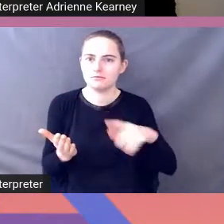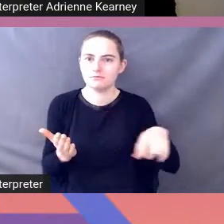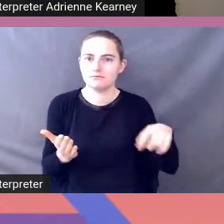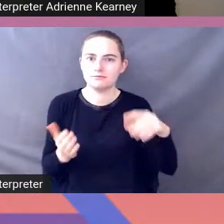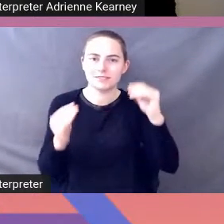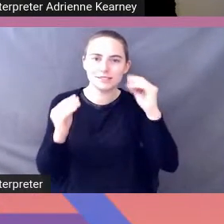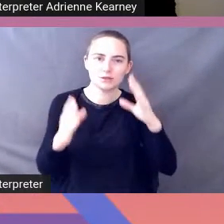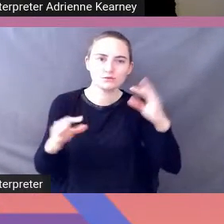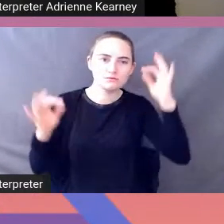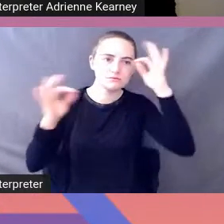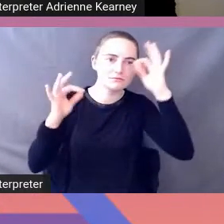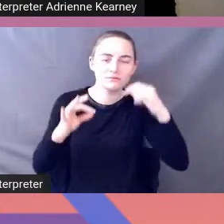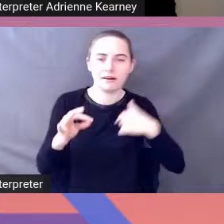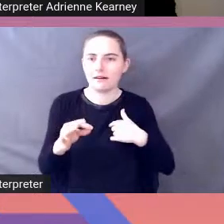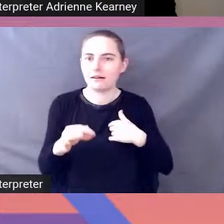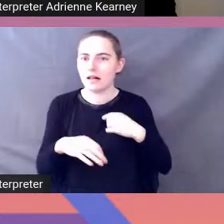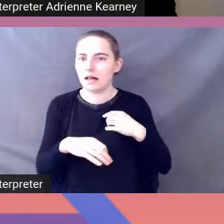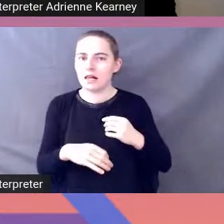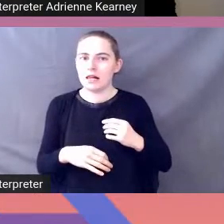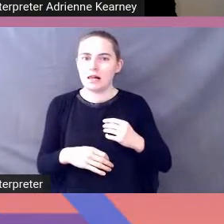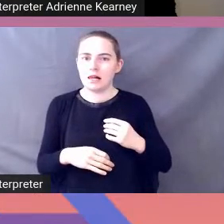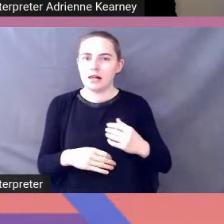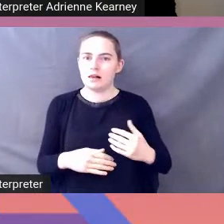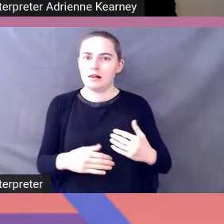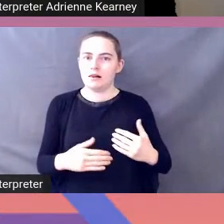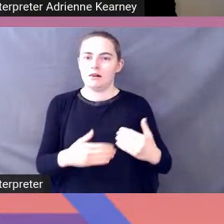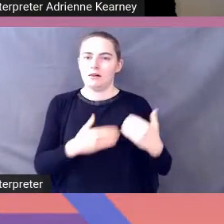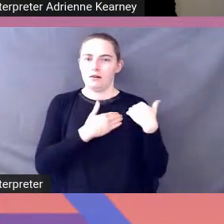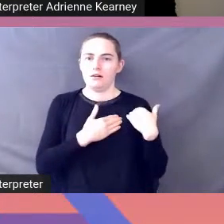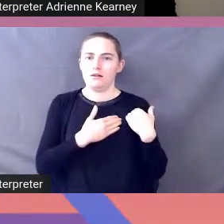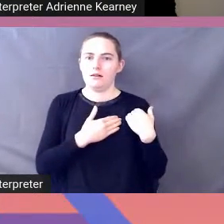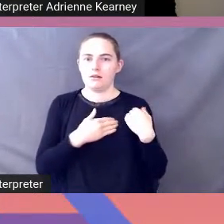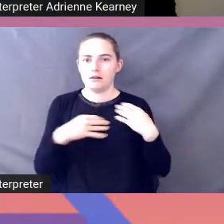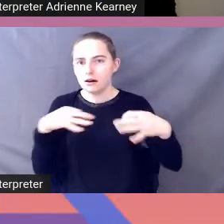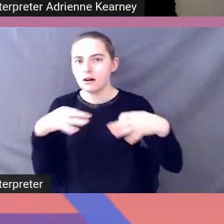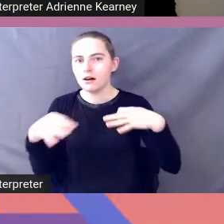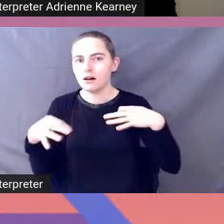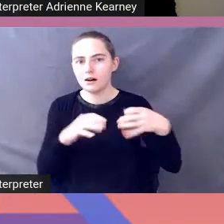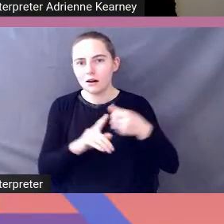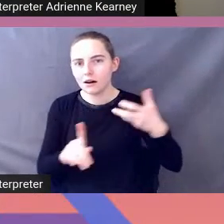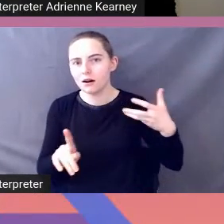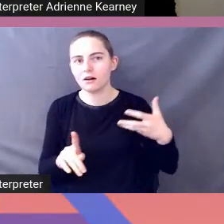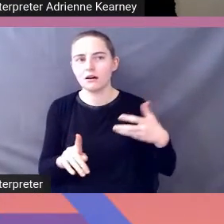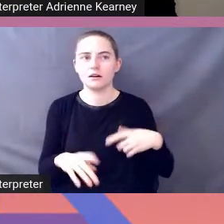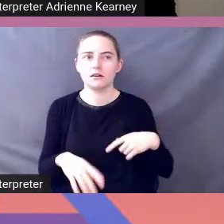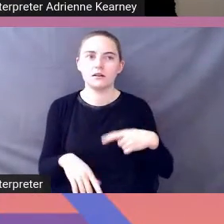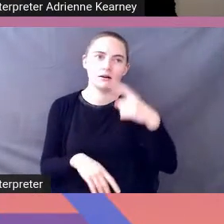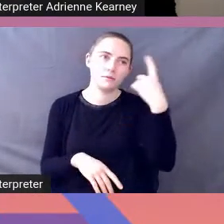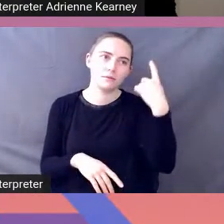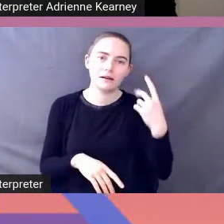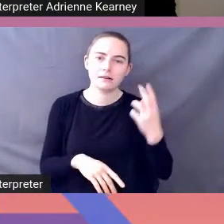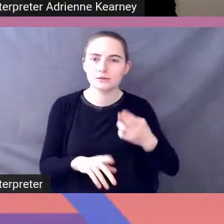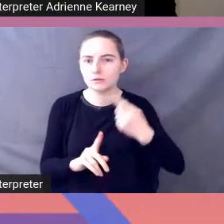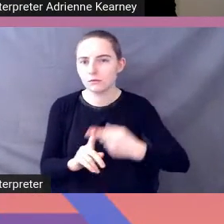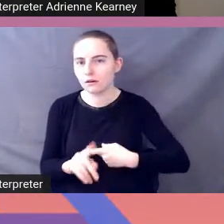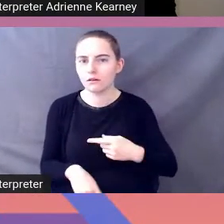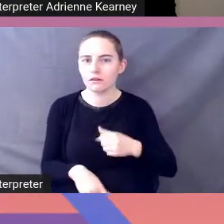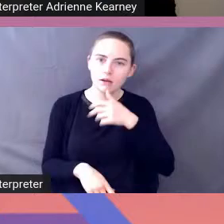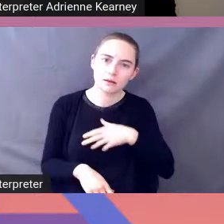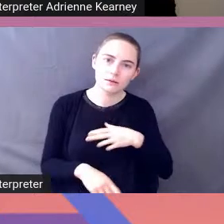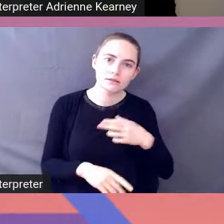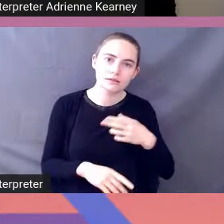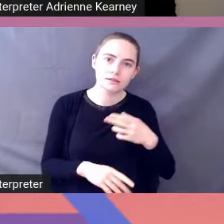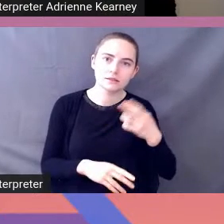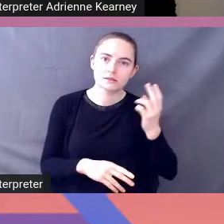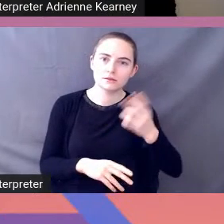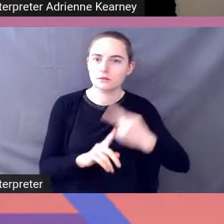Black trans artists that you can talk about during Women's History Month, or whatever it is? I like to be the student that has to constantly start the conversation, and then to